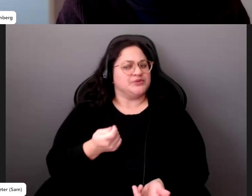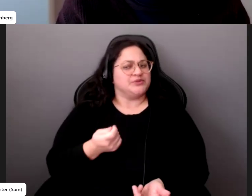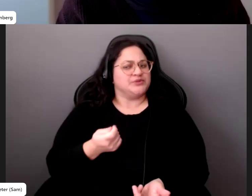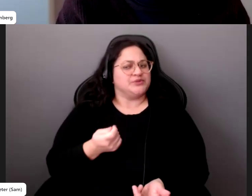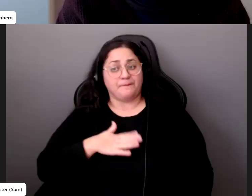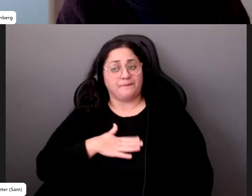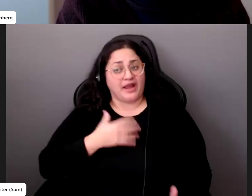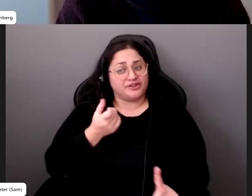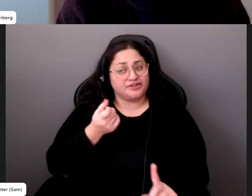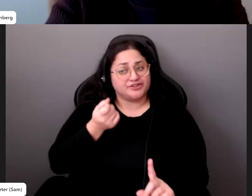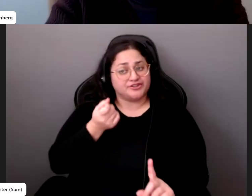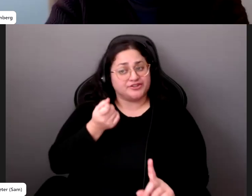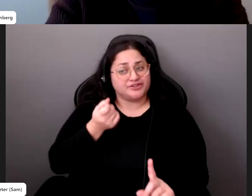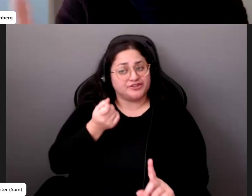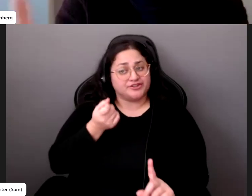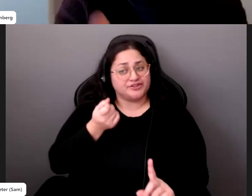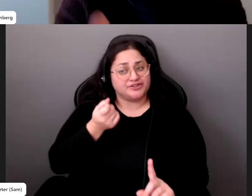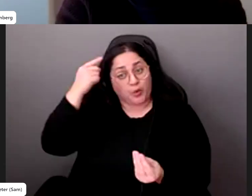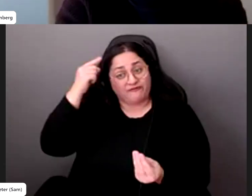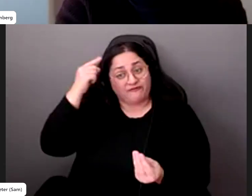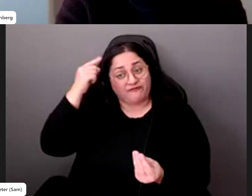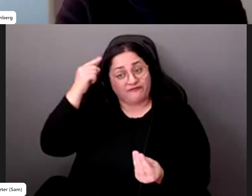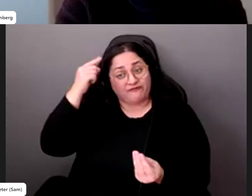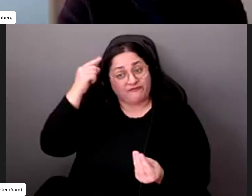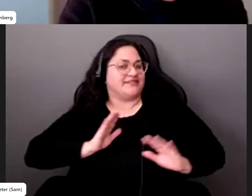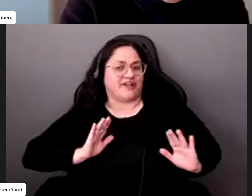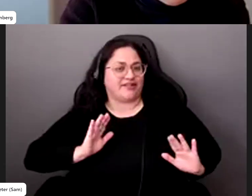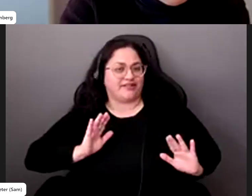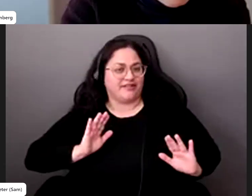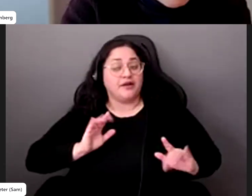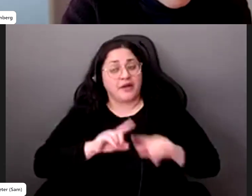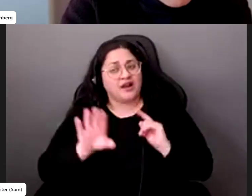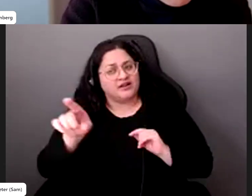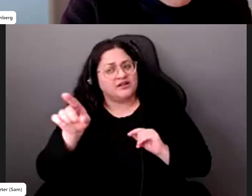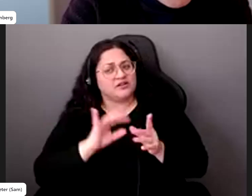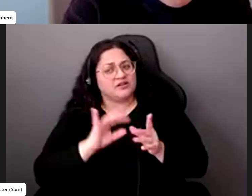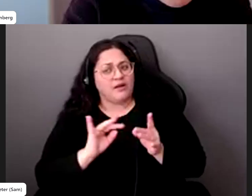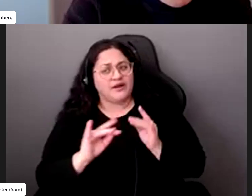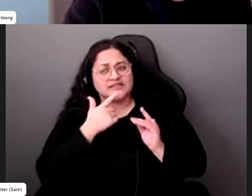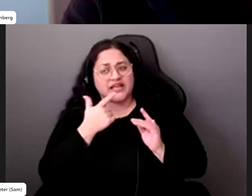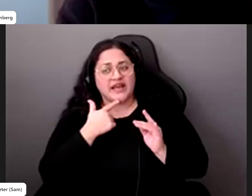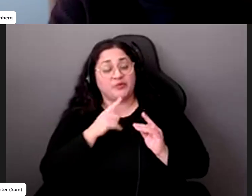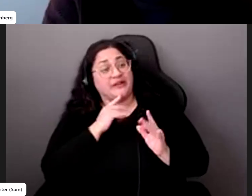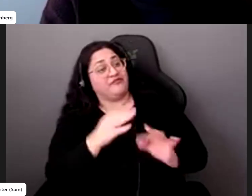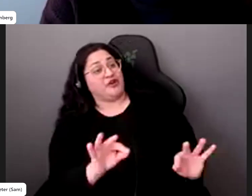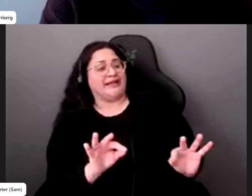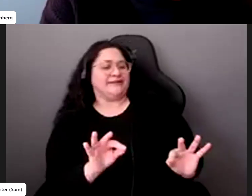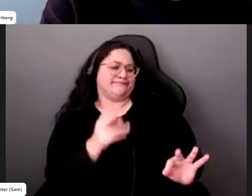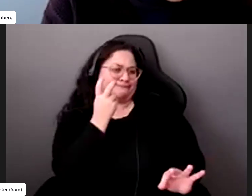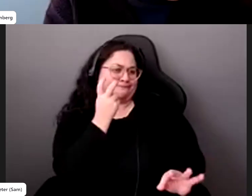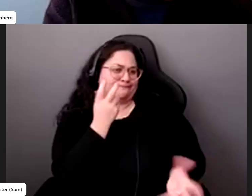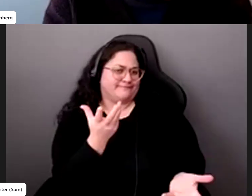knows how to come up with better answers. But this person makes a point. In life, nothing is for free. Yeah. So are they doing something